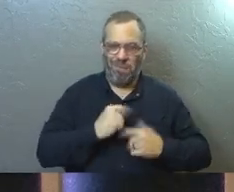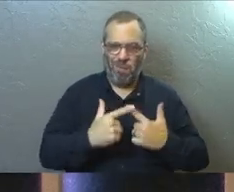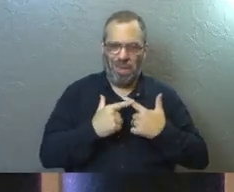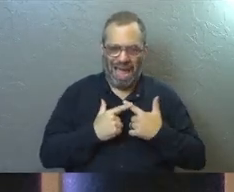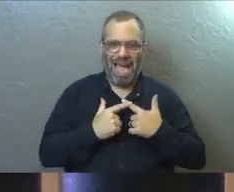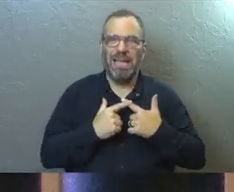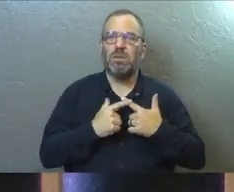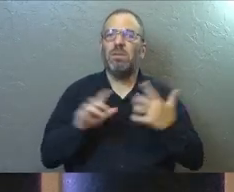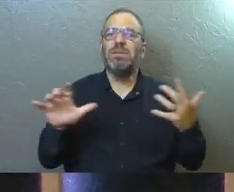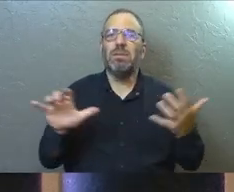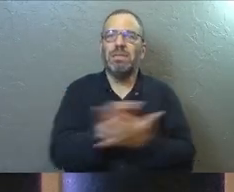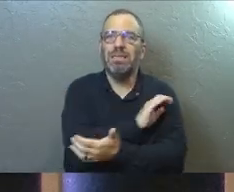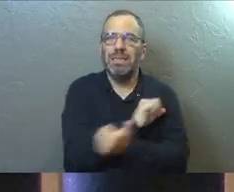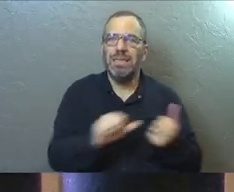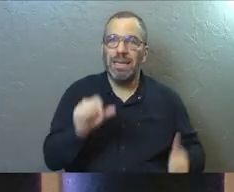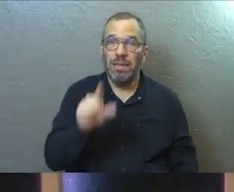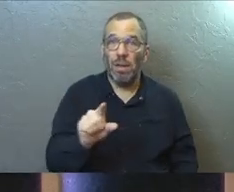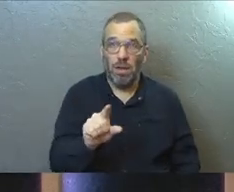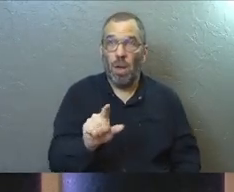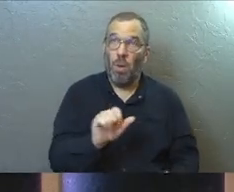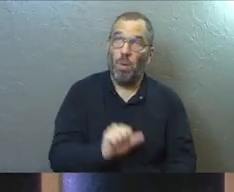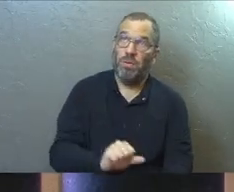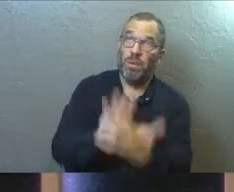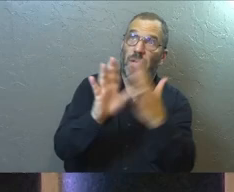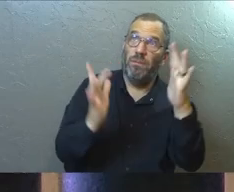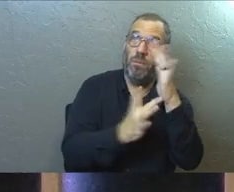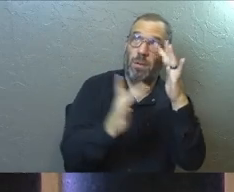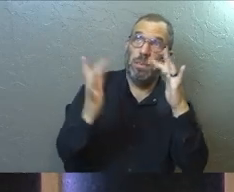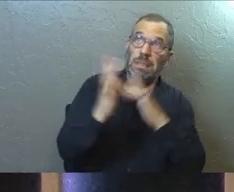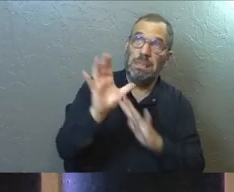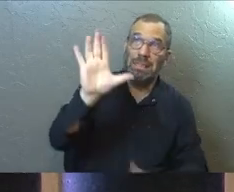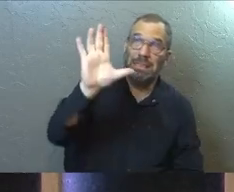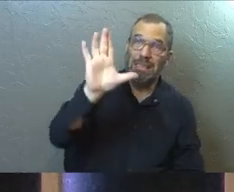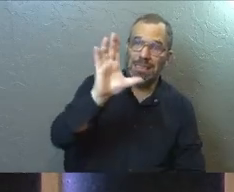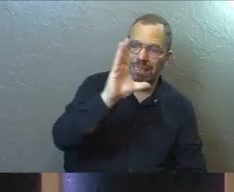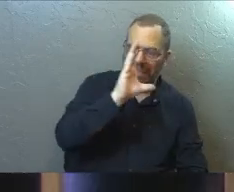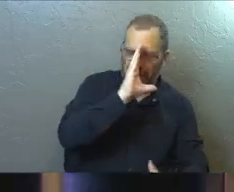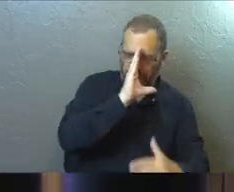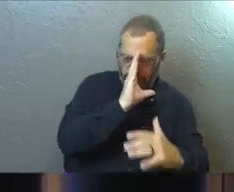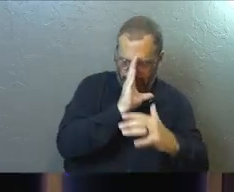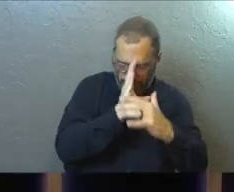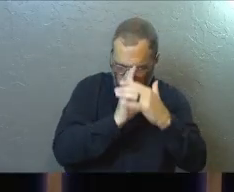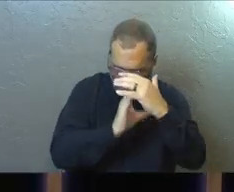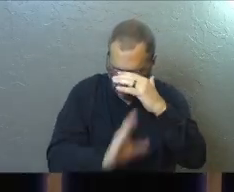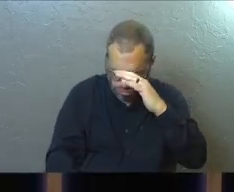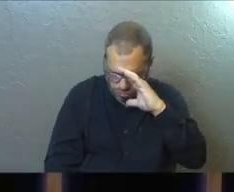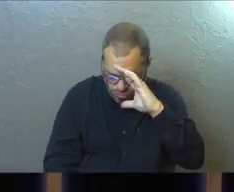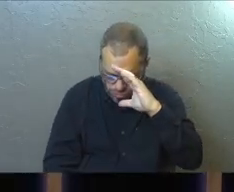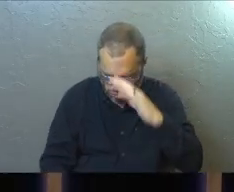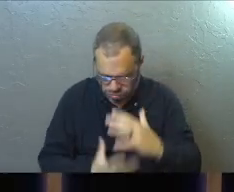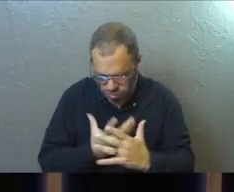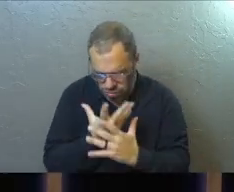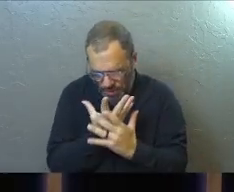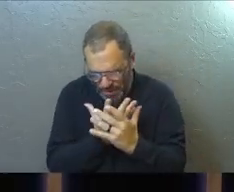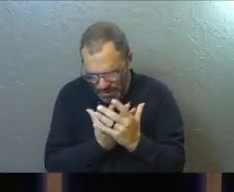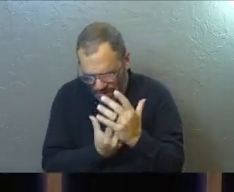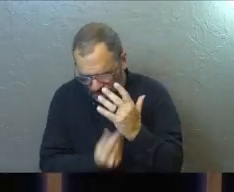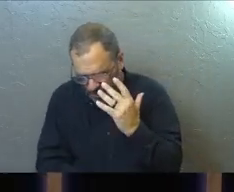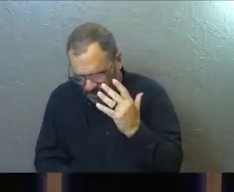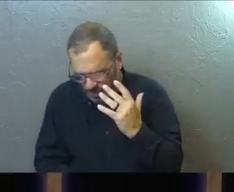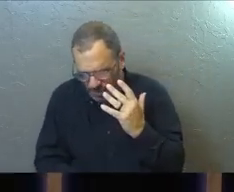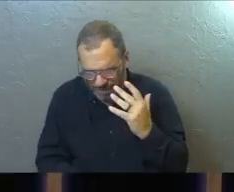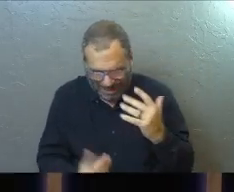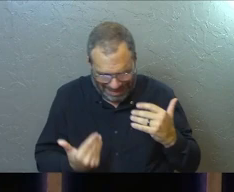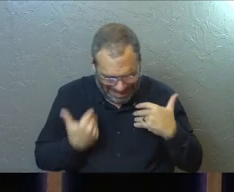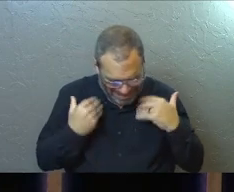you. When you come before Jesus, you come to him humbly. You come to him poor. You come to him,